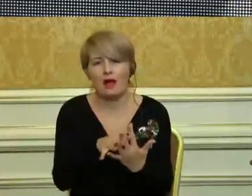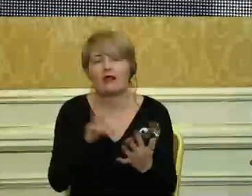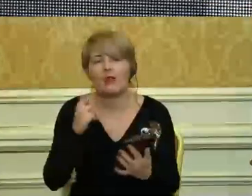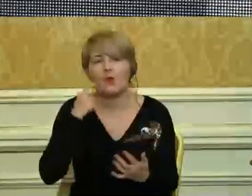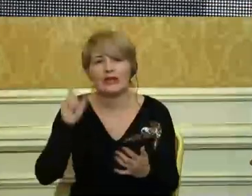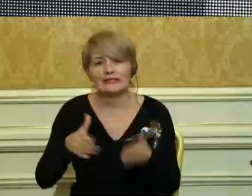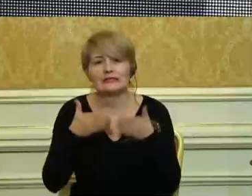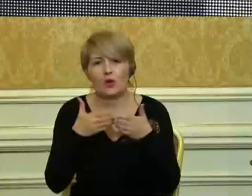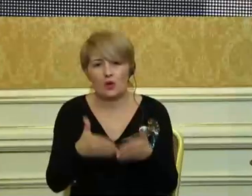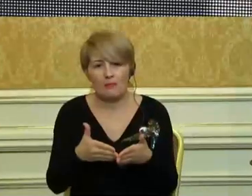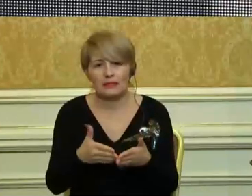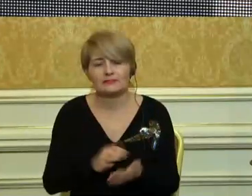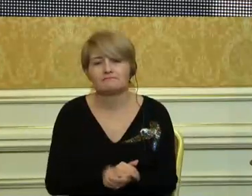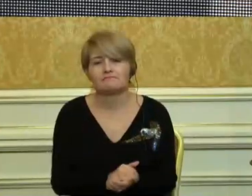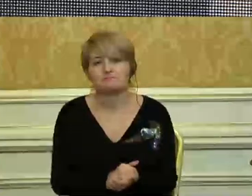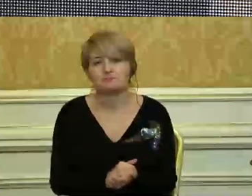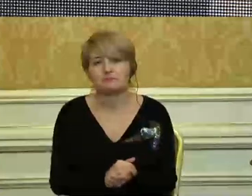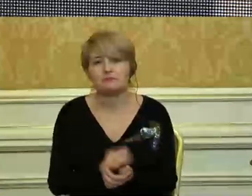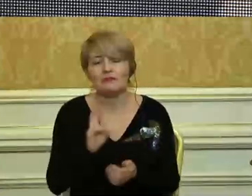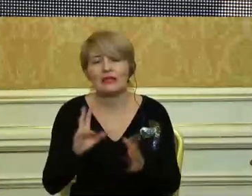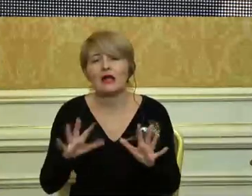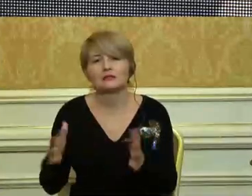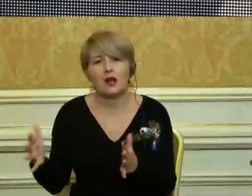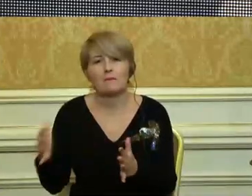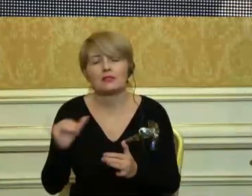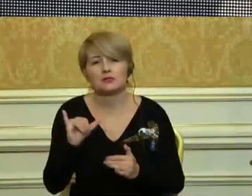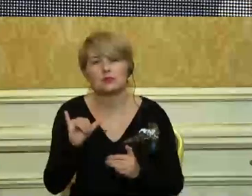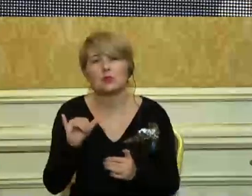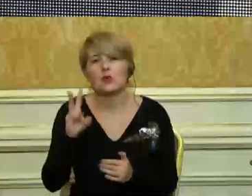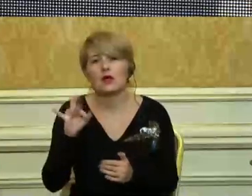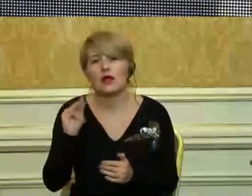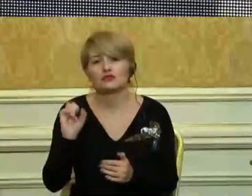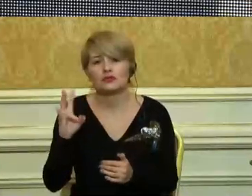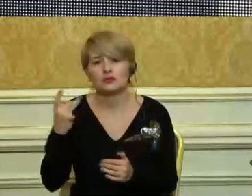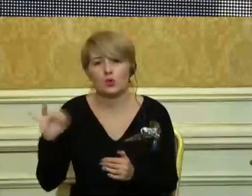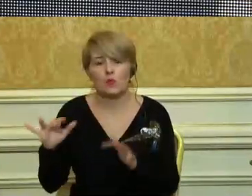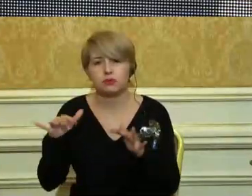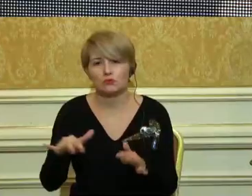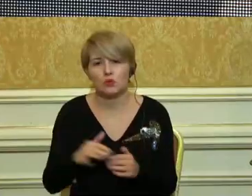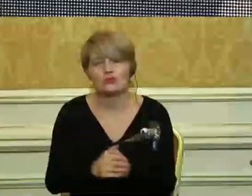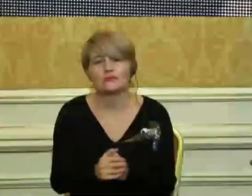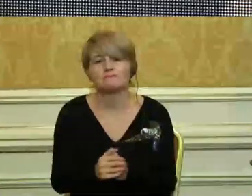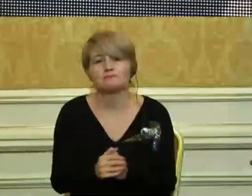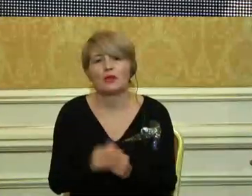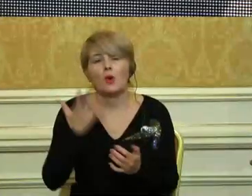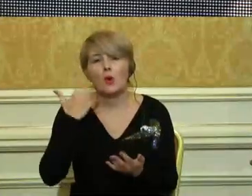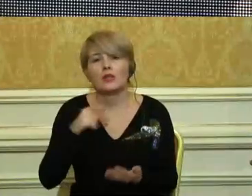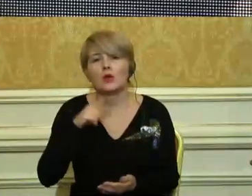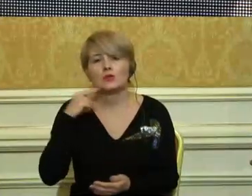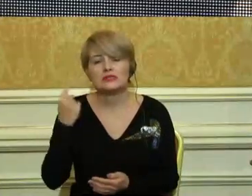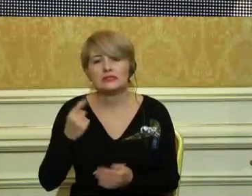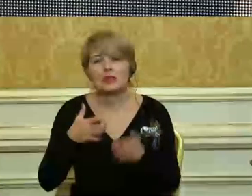you all know, this was Russian vessels ramming a Ukrainian vessel and then opening